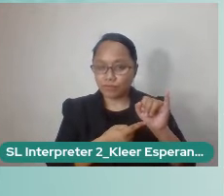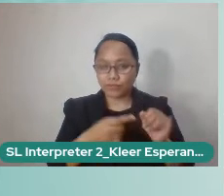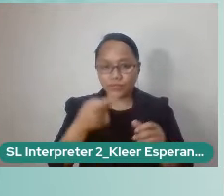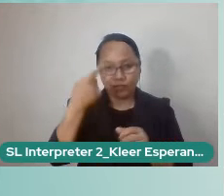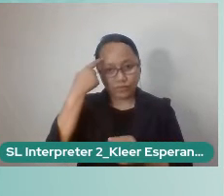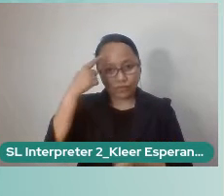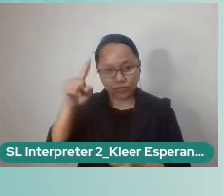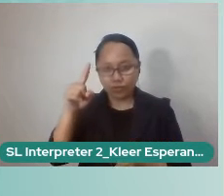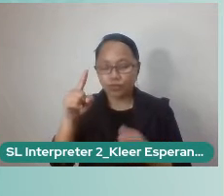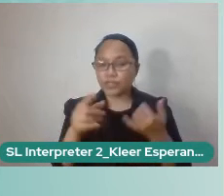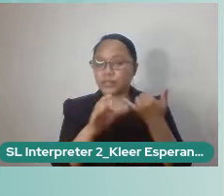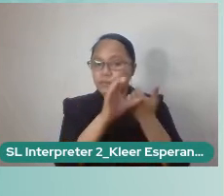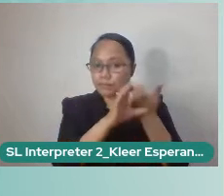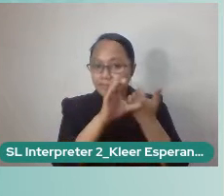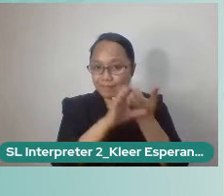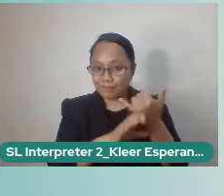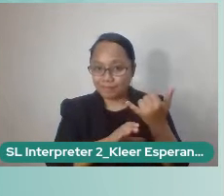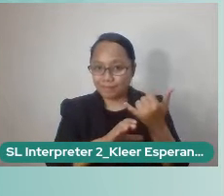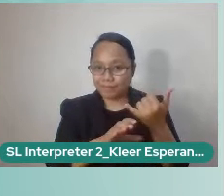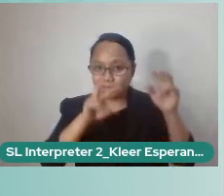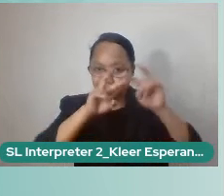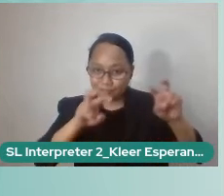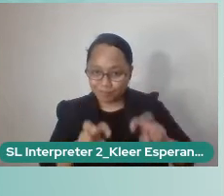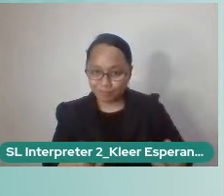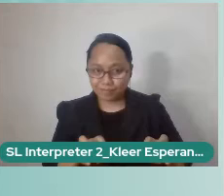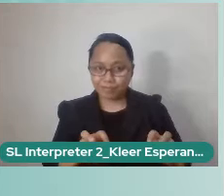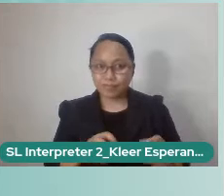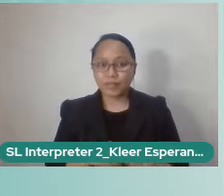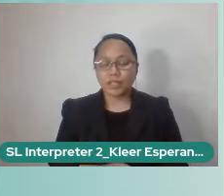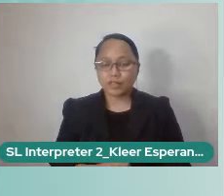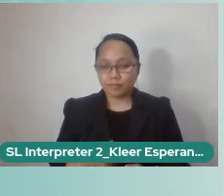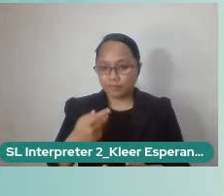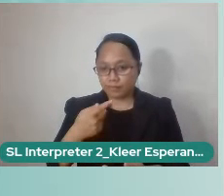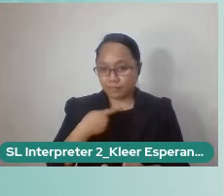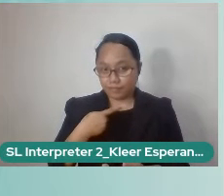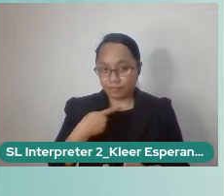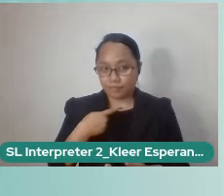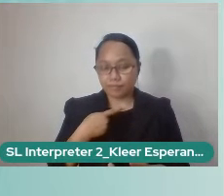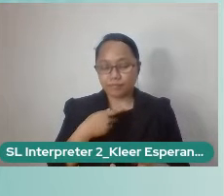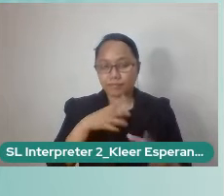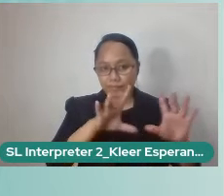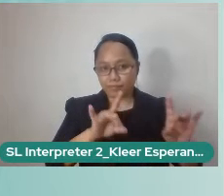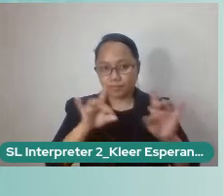Cancer Pacific, and they've received support as shown on this slide.